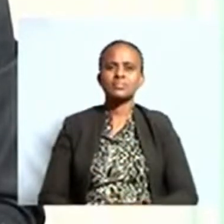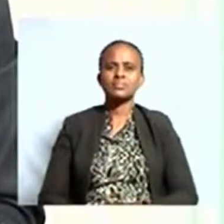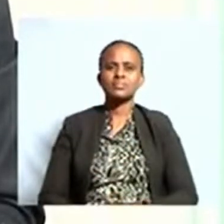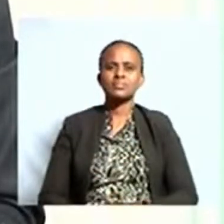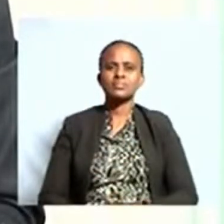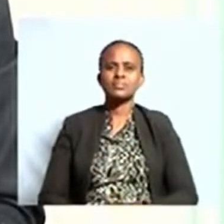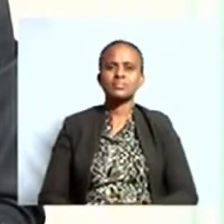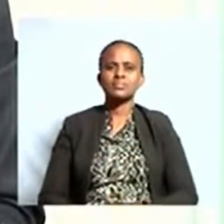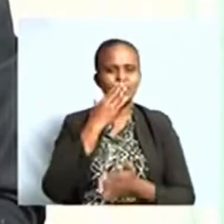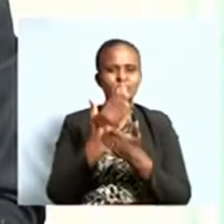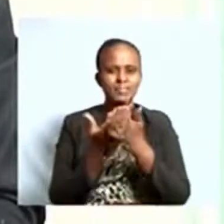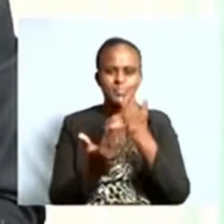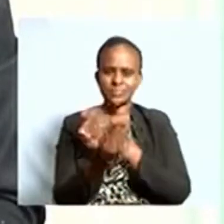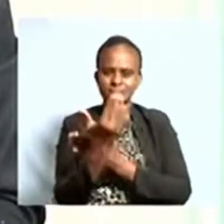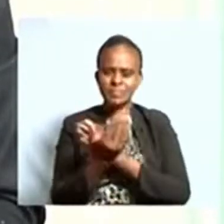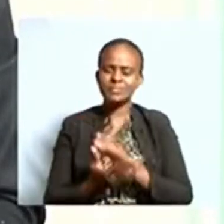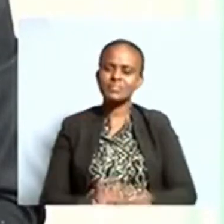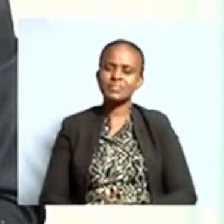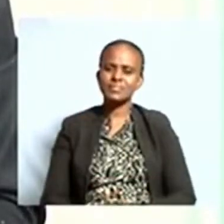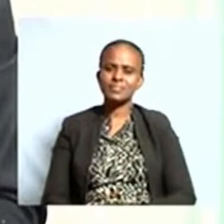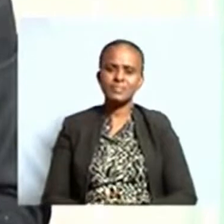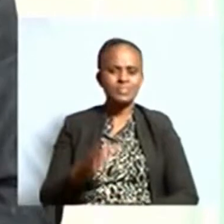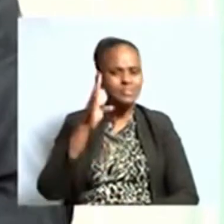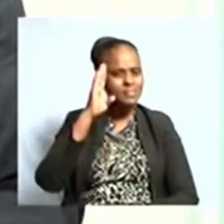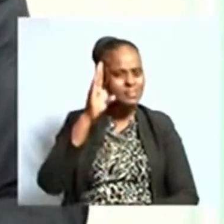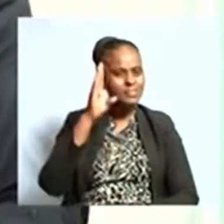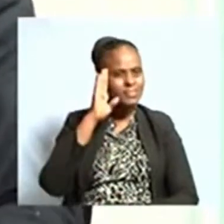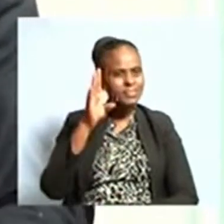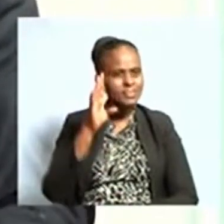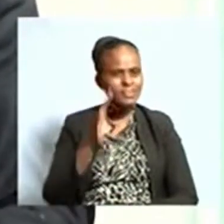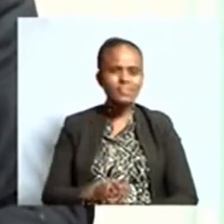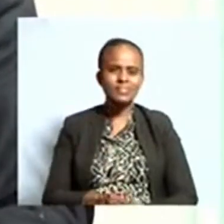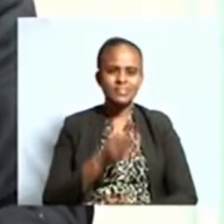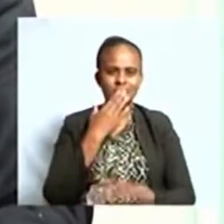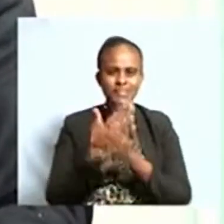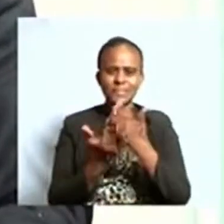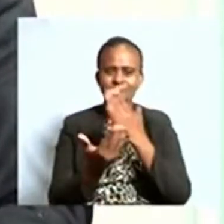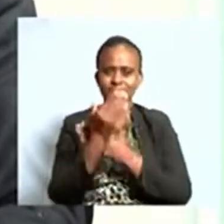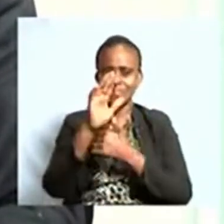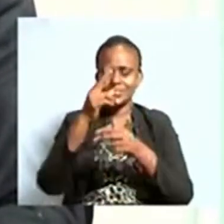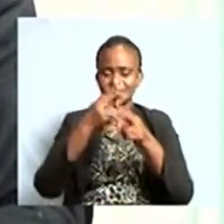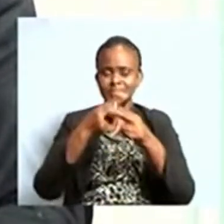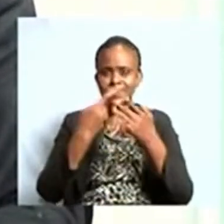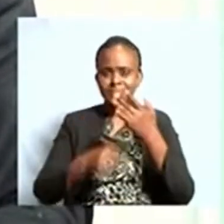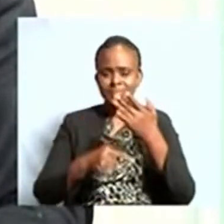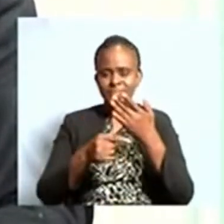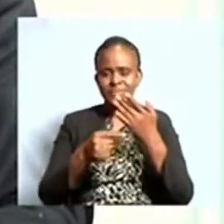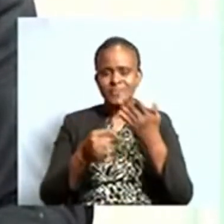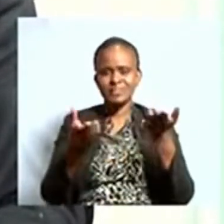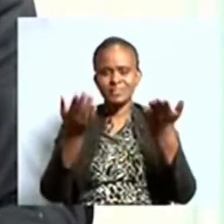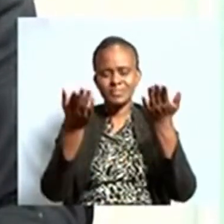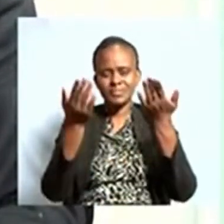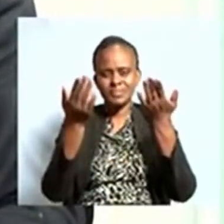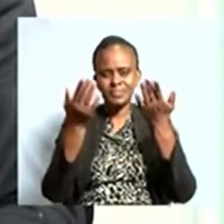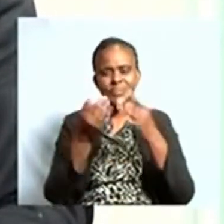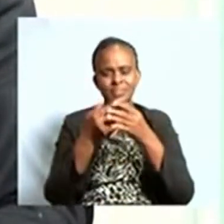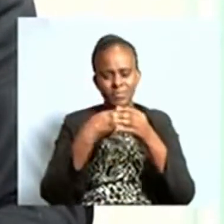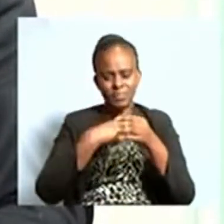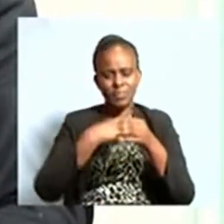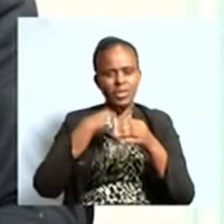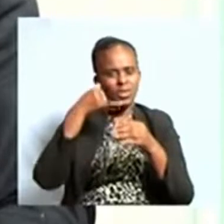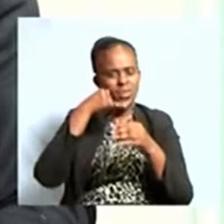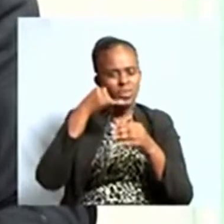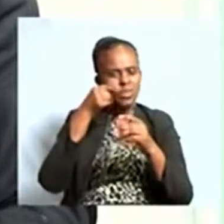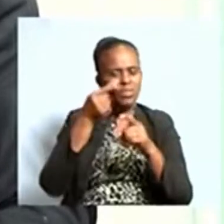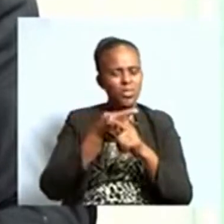Hello, good morning. Hello. Good morning, sir. Your name and kindly speak up. Your